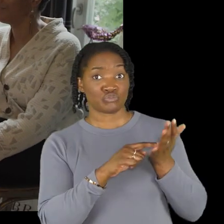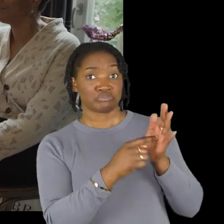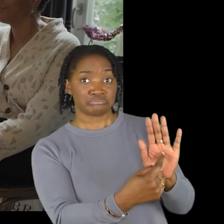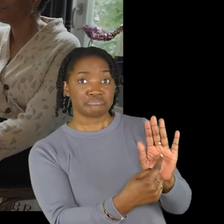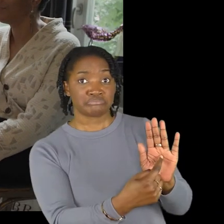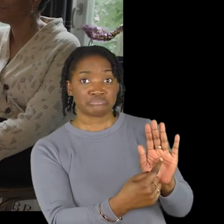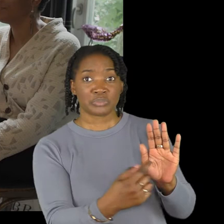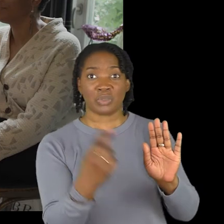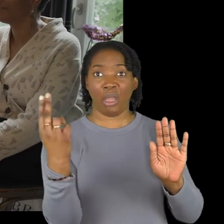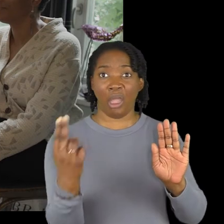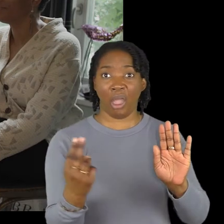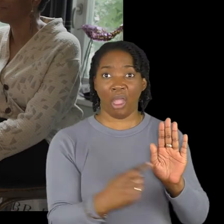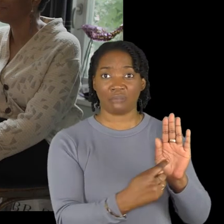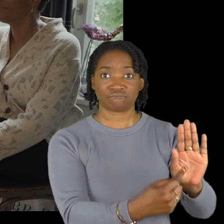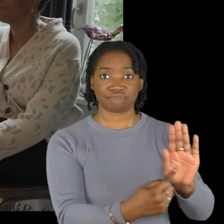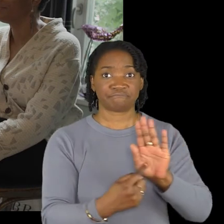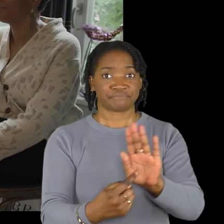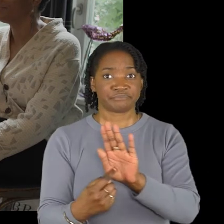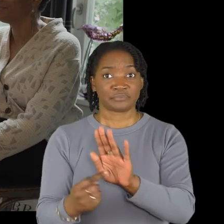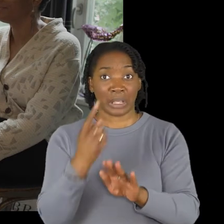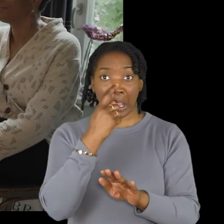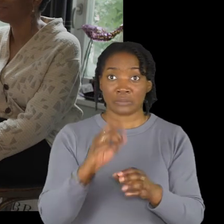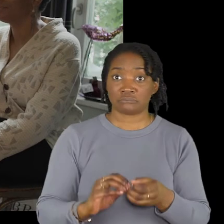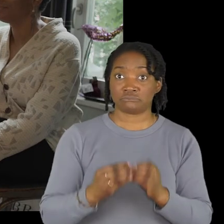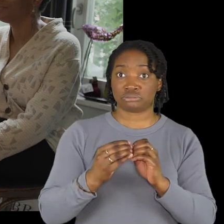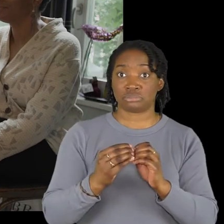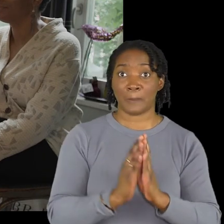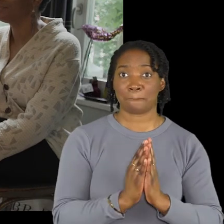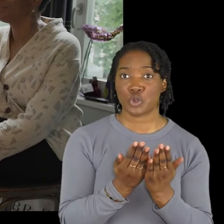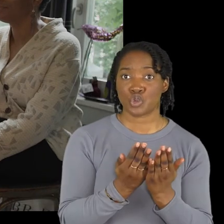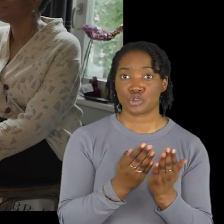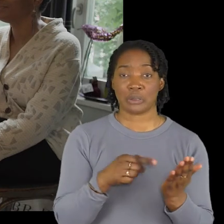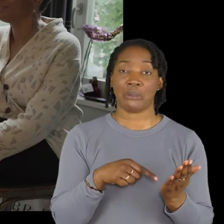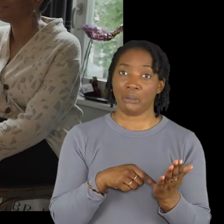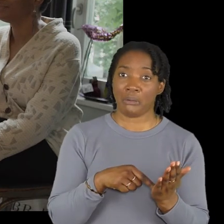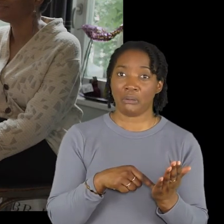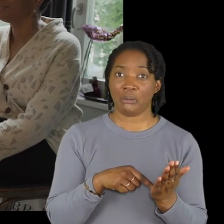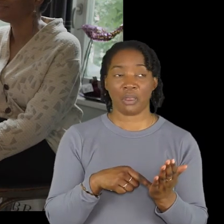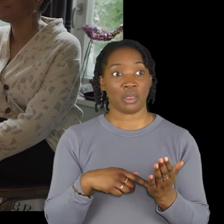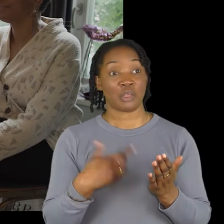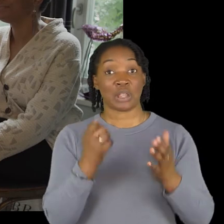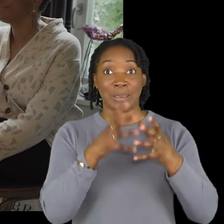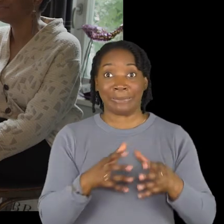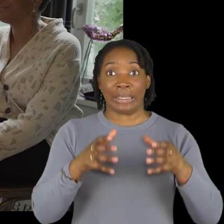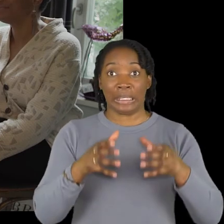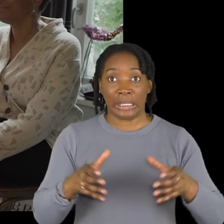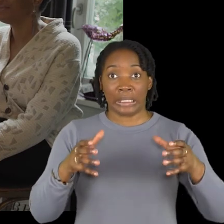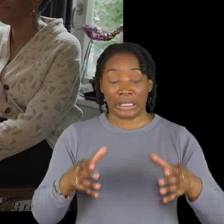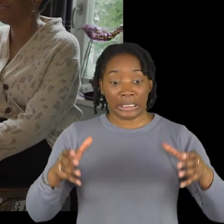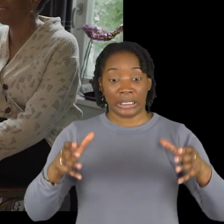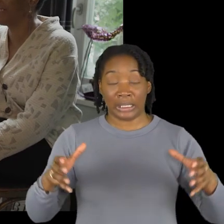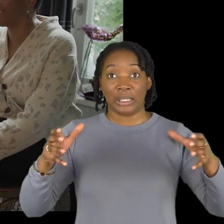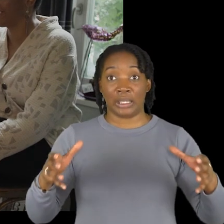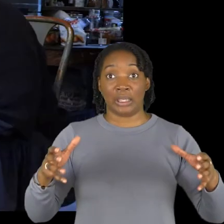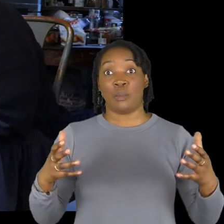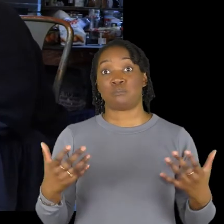you could show some of the work, and then you could do a book, and then, you know, and it just got bigger